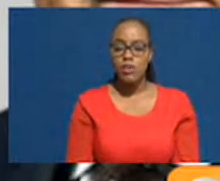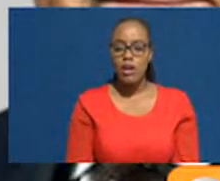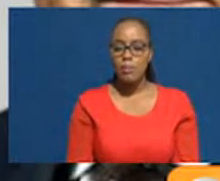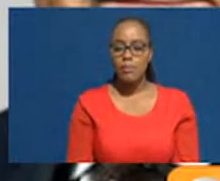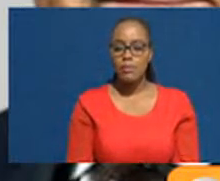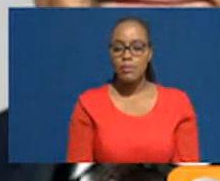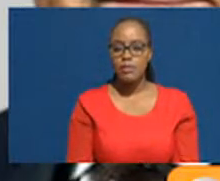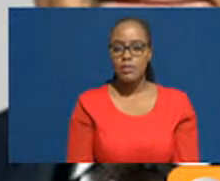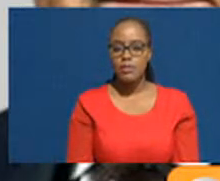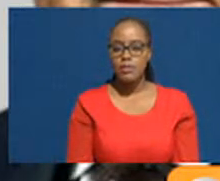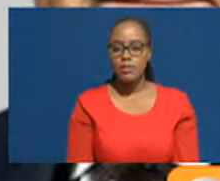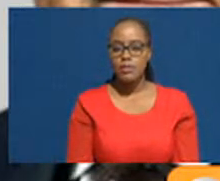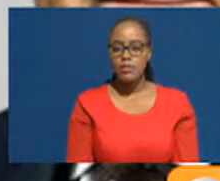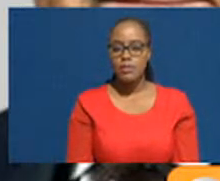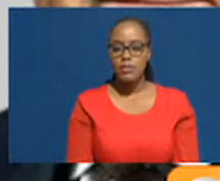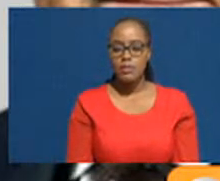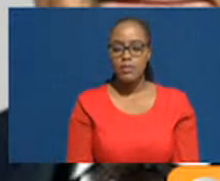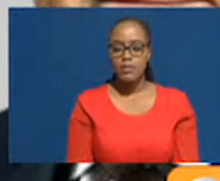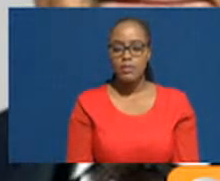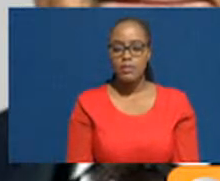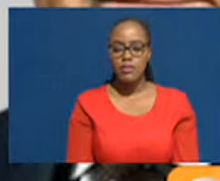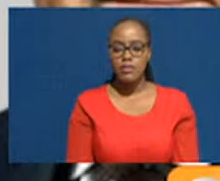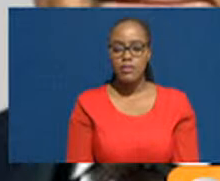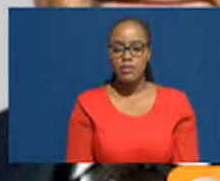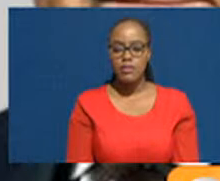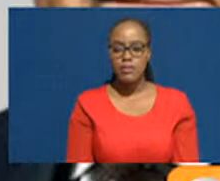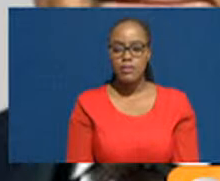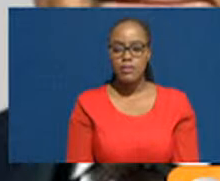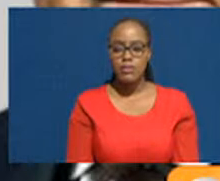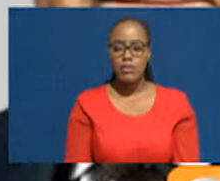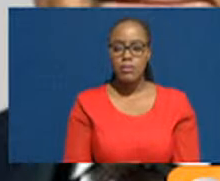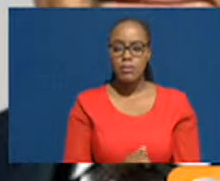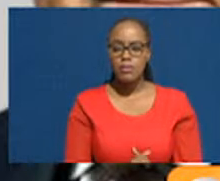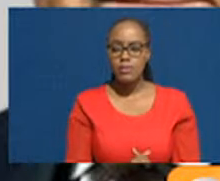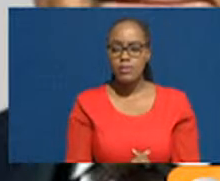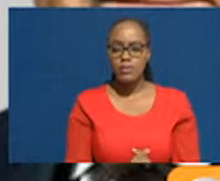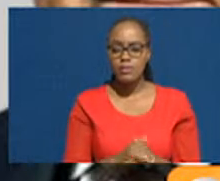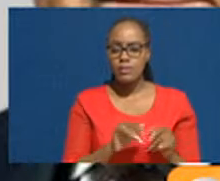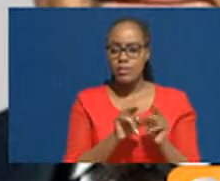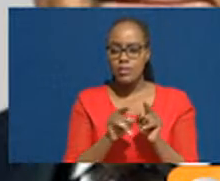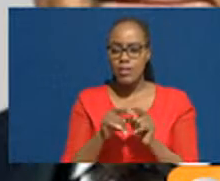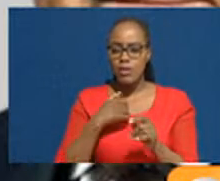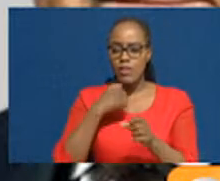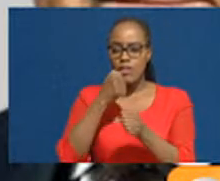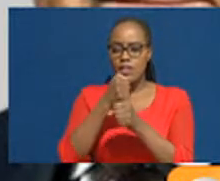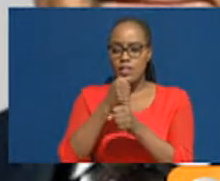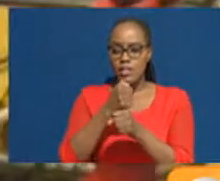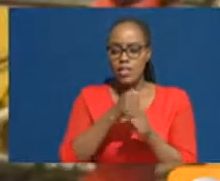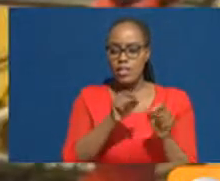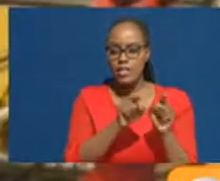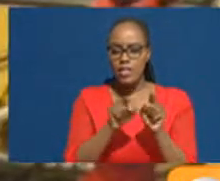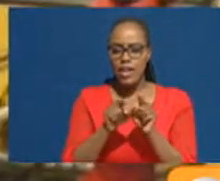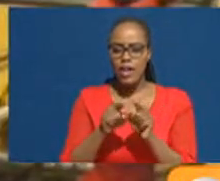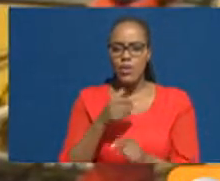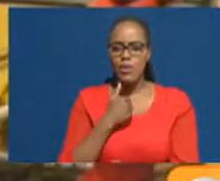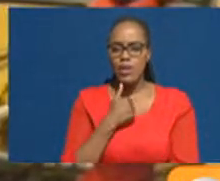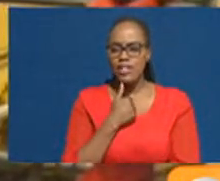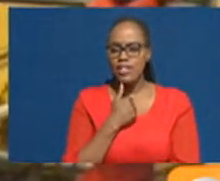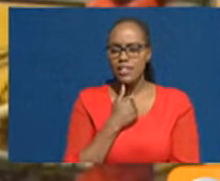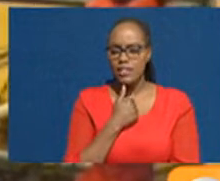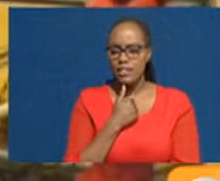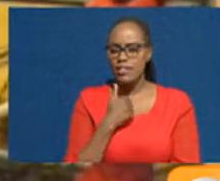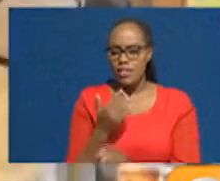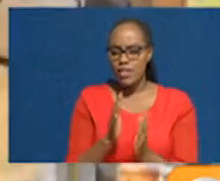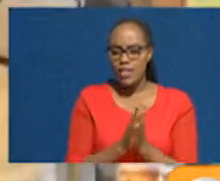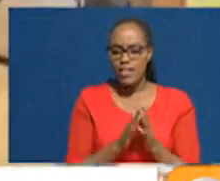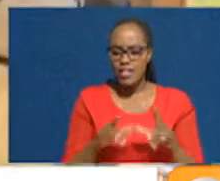to support survivors scarred by heinous acts of terrorism by amplifying their voices, protecting their rights,